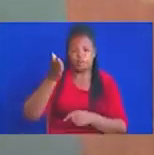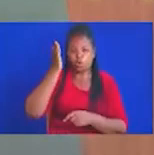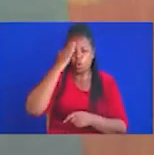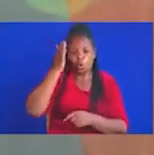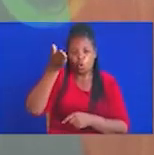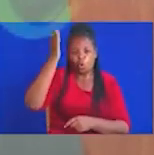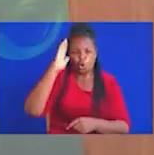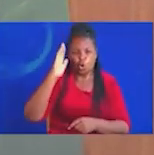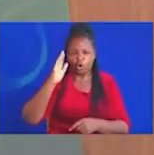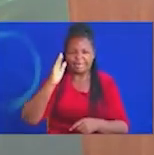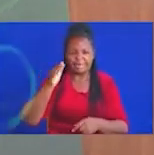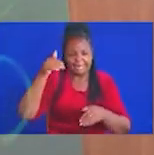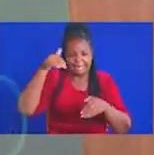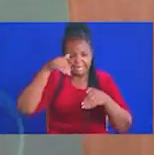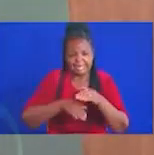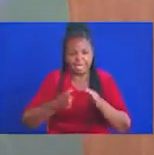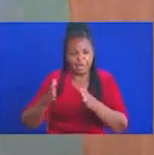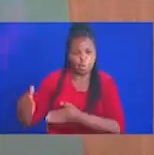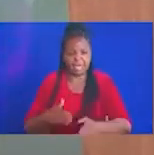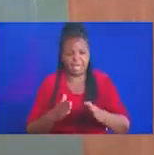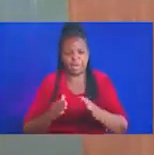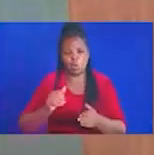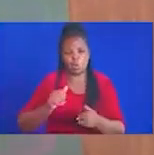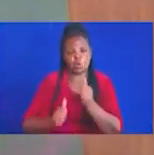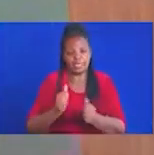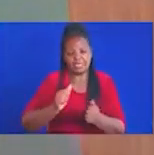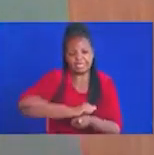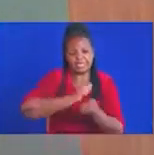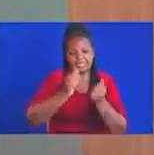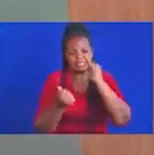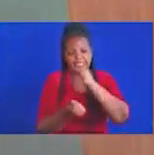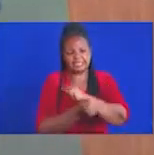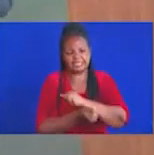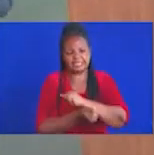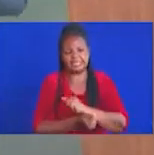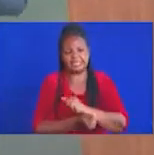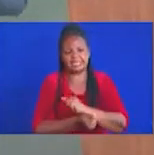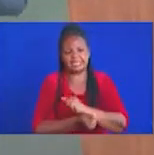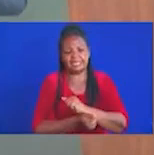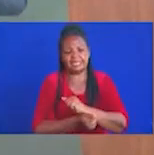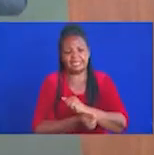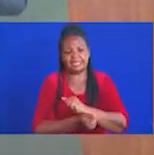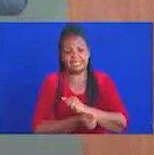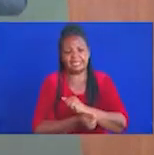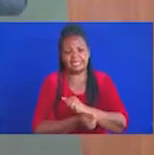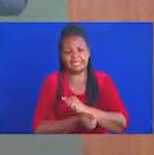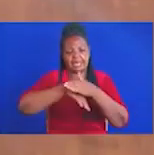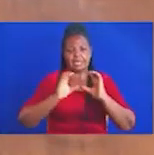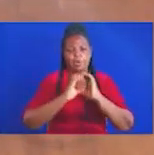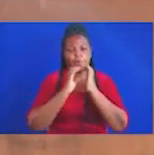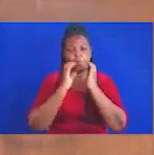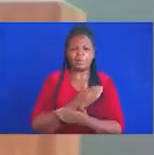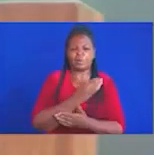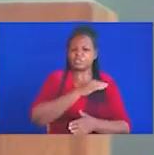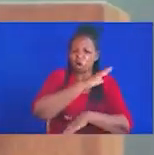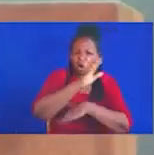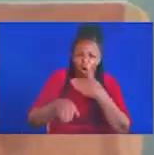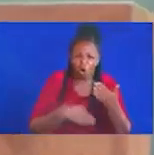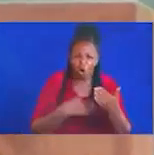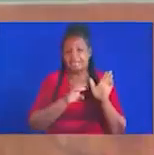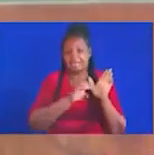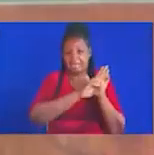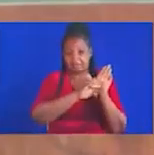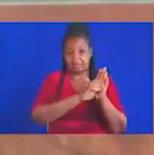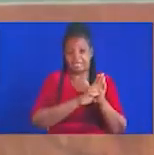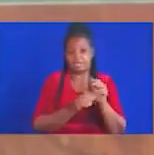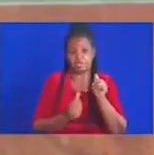pathway, victorious Christian life. We live in a world that is full of people who purport to know God. You know,